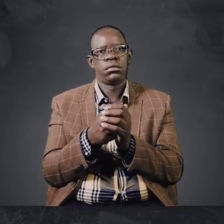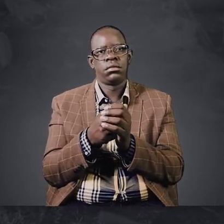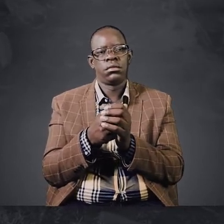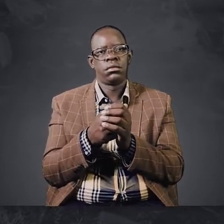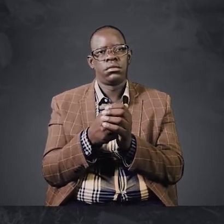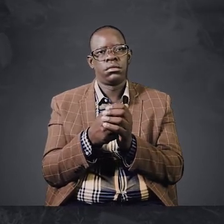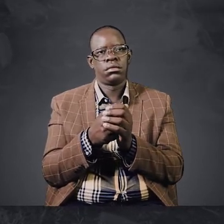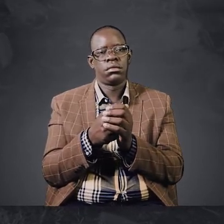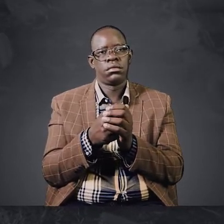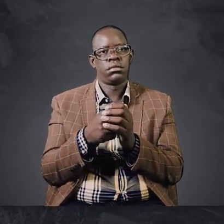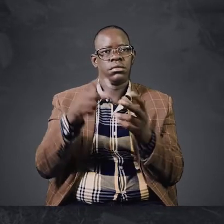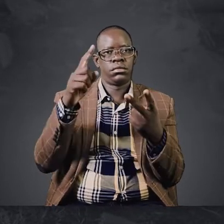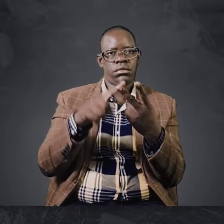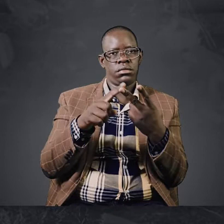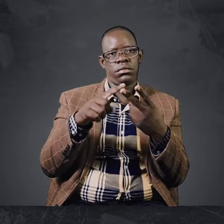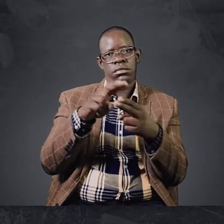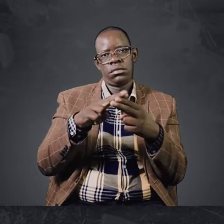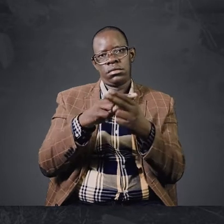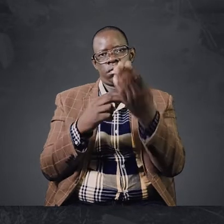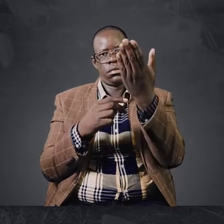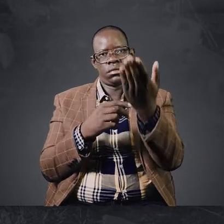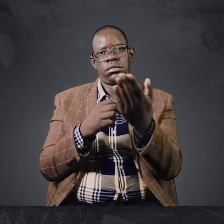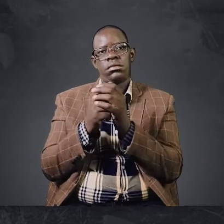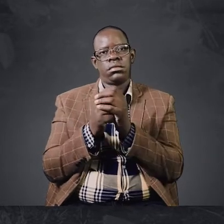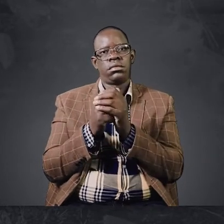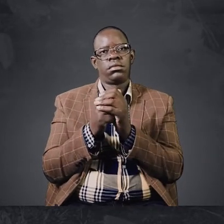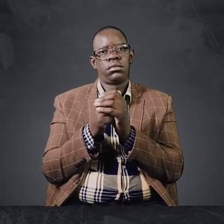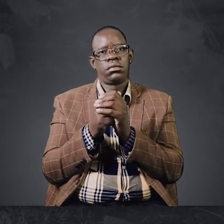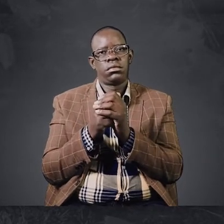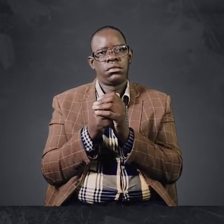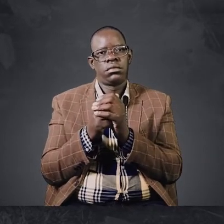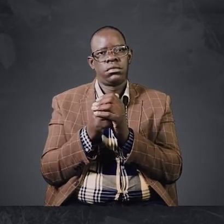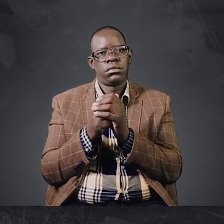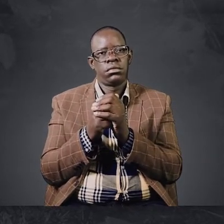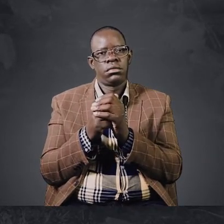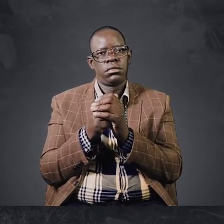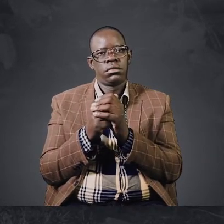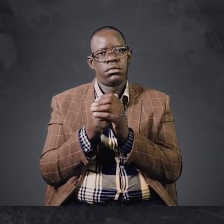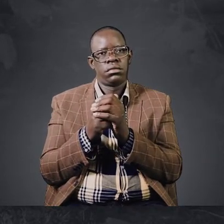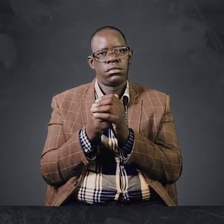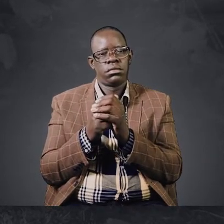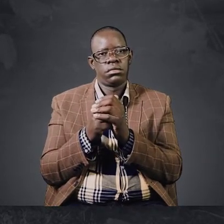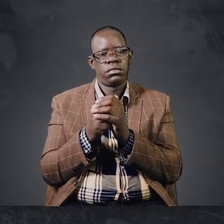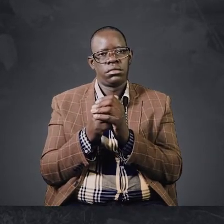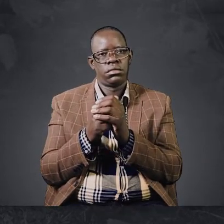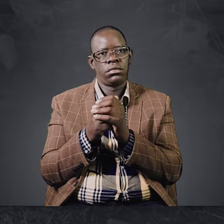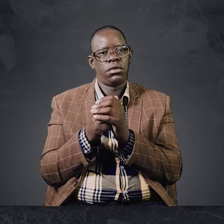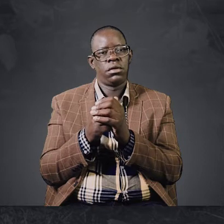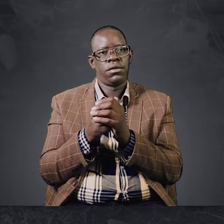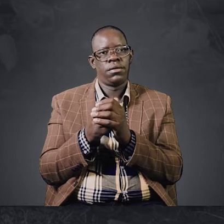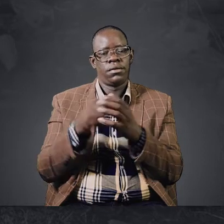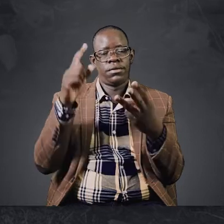source of energy. Use organically grown products as pesticides because they will not pollute